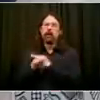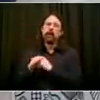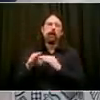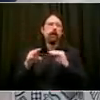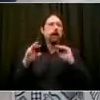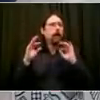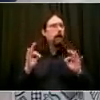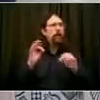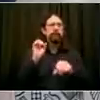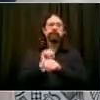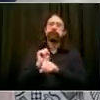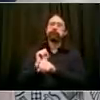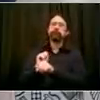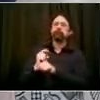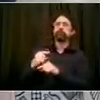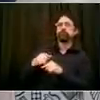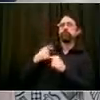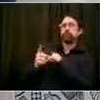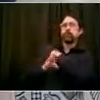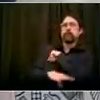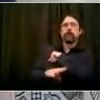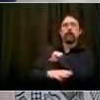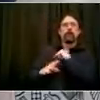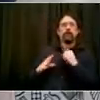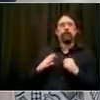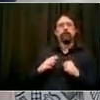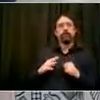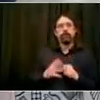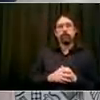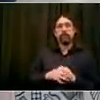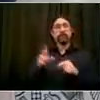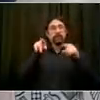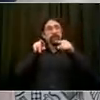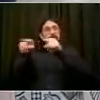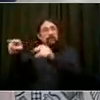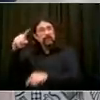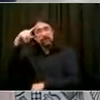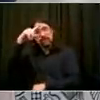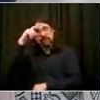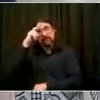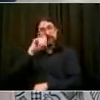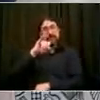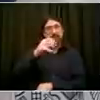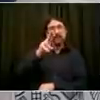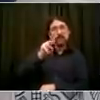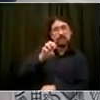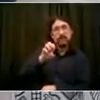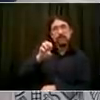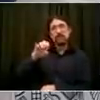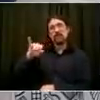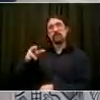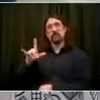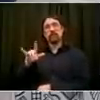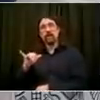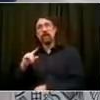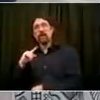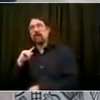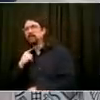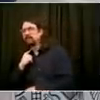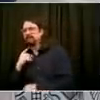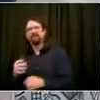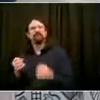they wanted to stay there. They felt it was their mission. So, in fact, even the first day when I was out in Elmhurst,